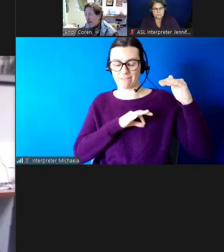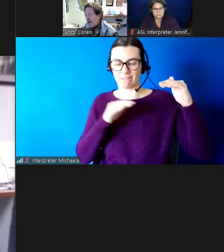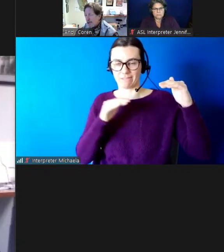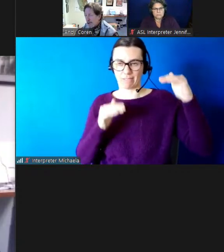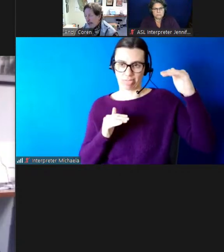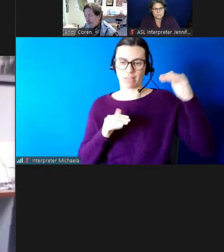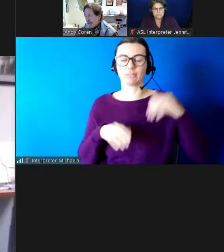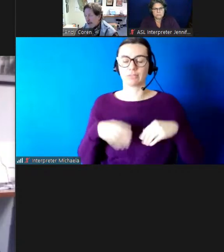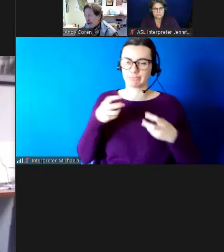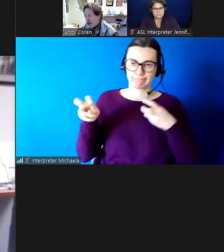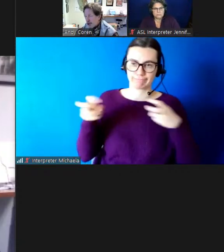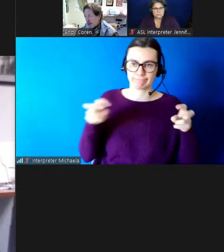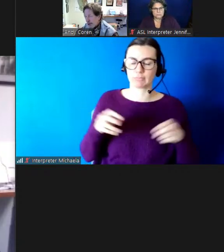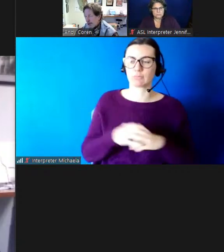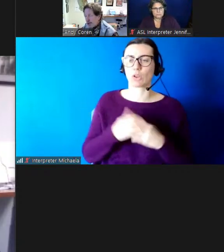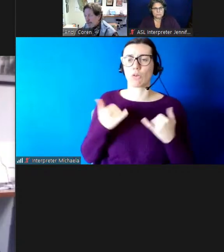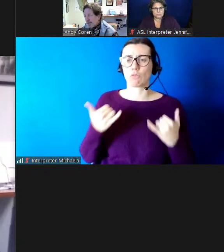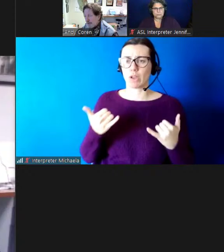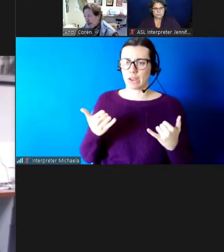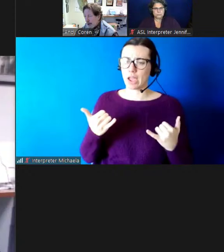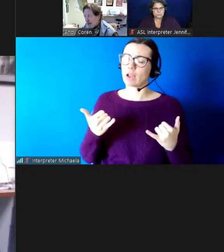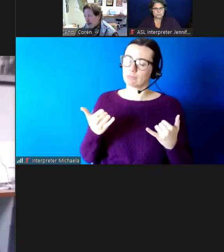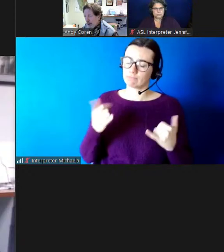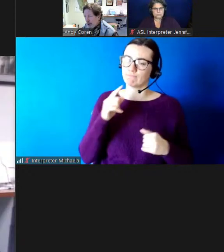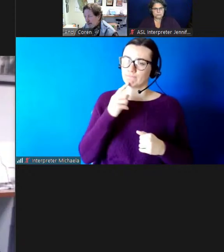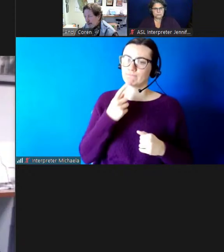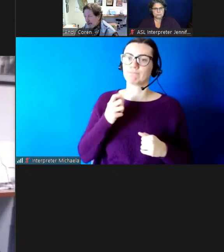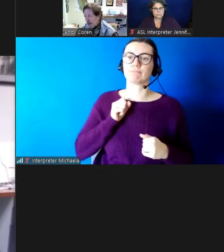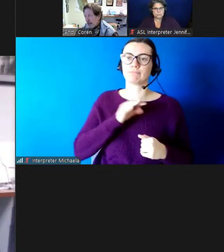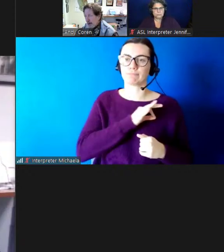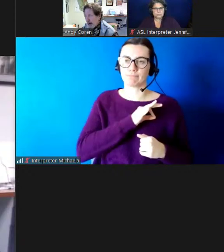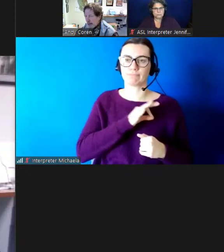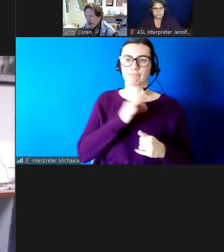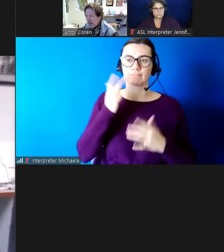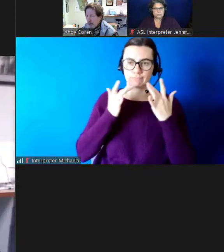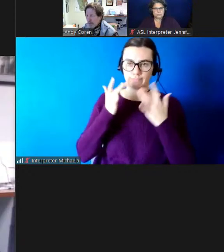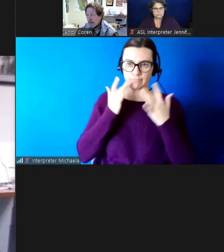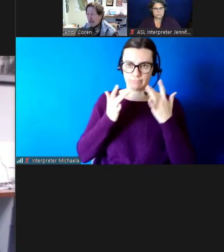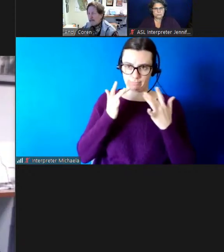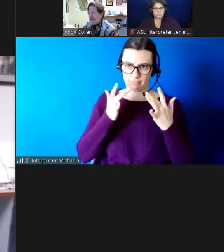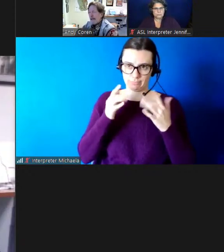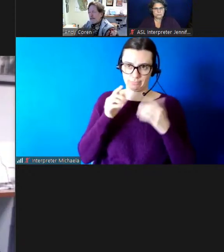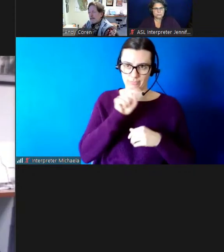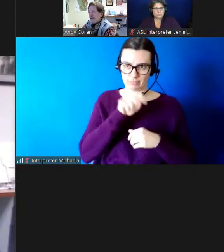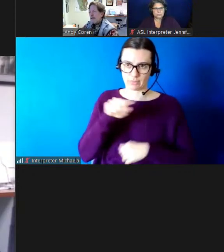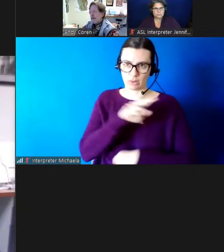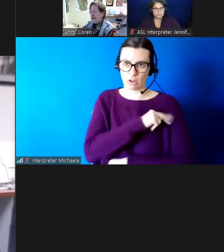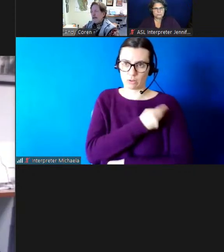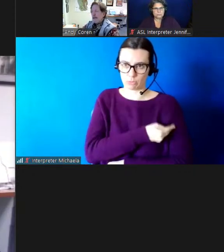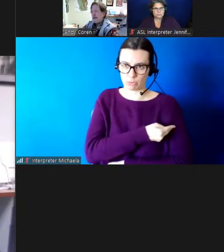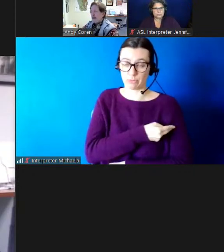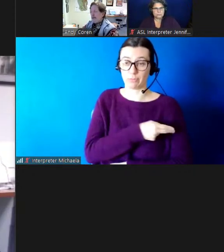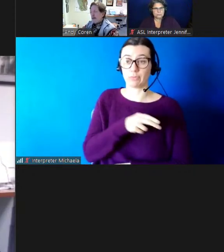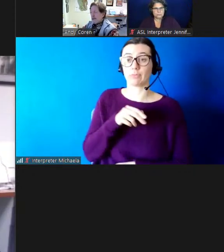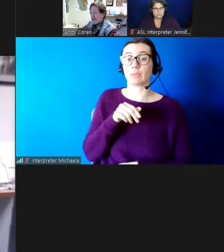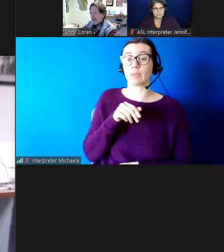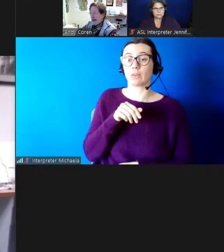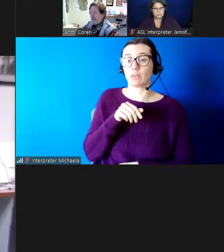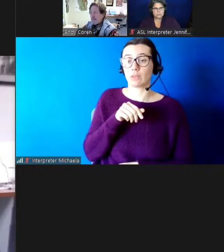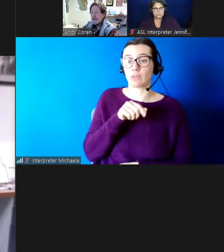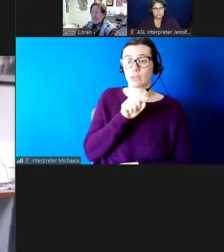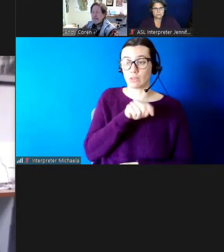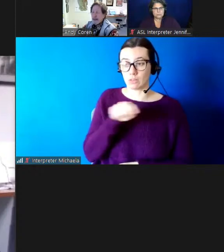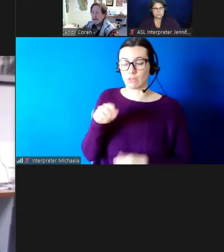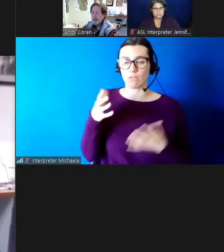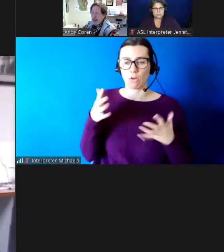critical staffing shortage footing with the hospitals, and they have already assessed their